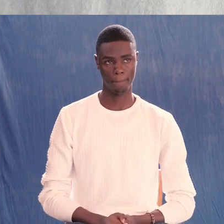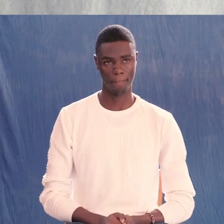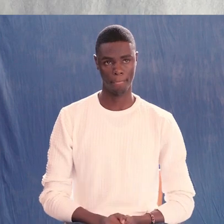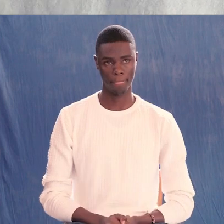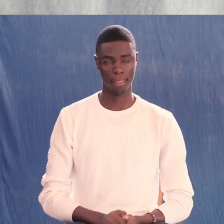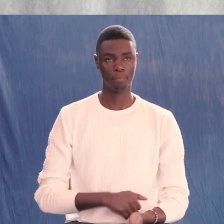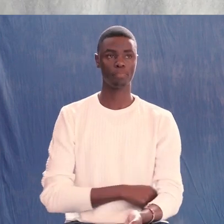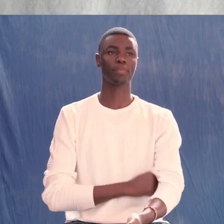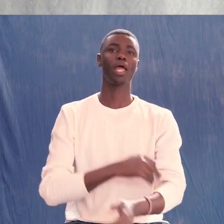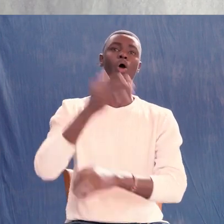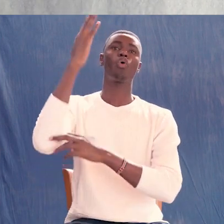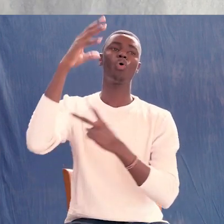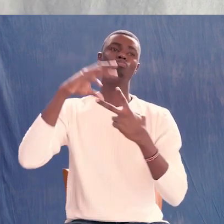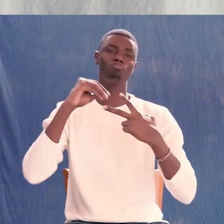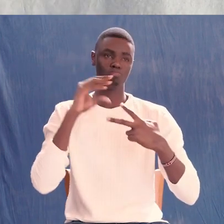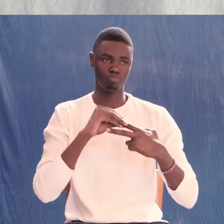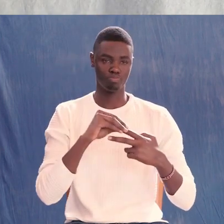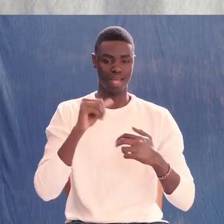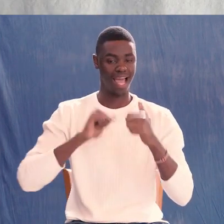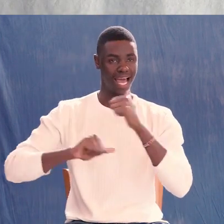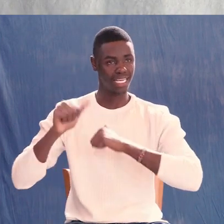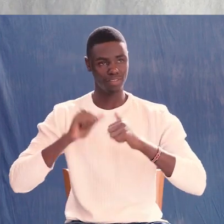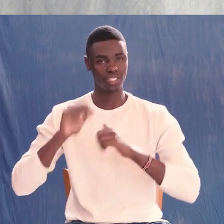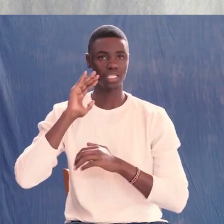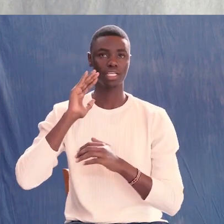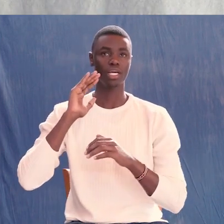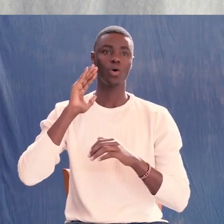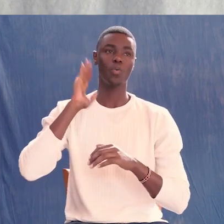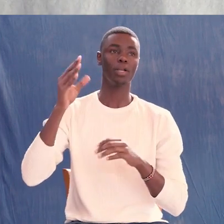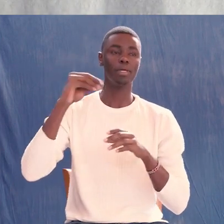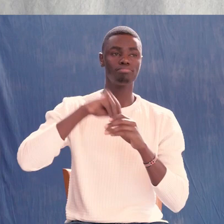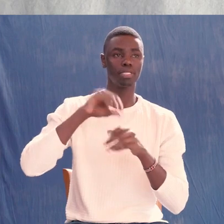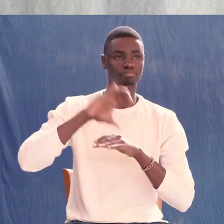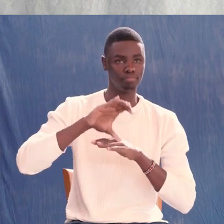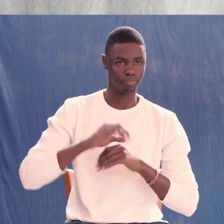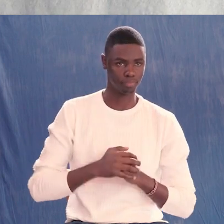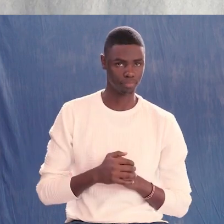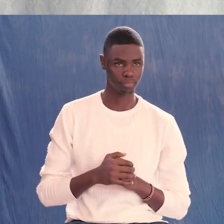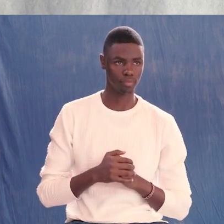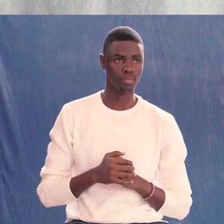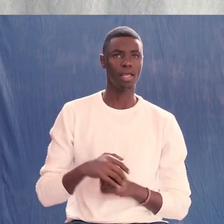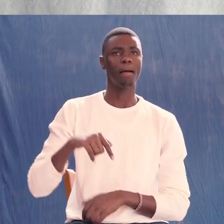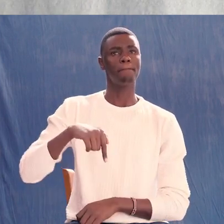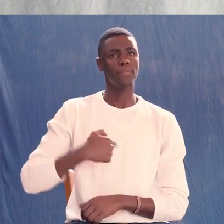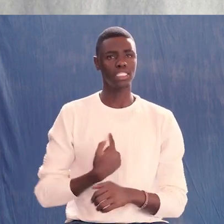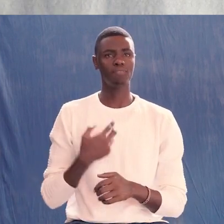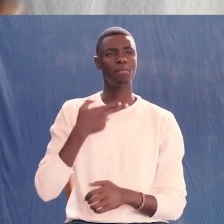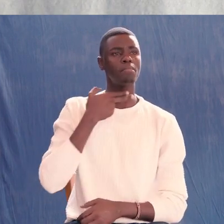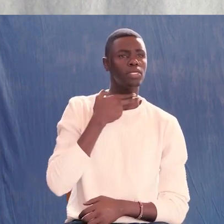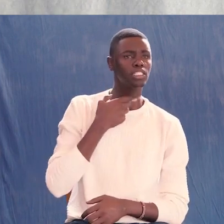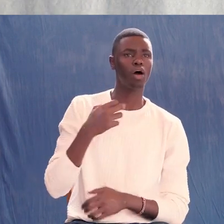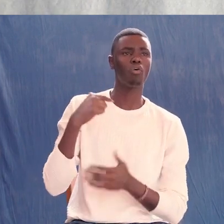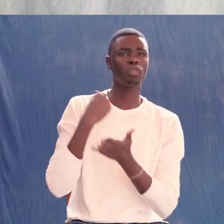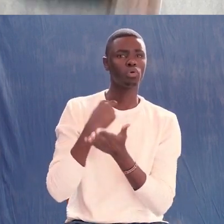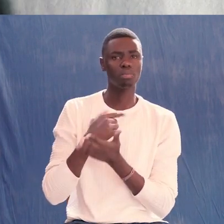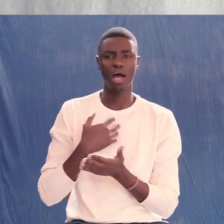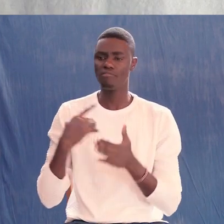God has chosen that his activities will be through the church. You might think, hey, I'm a minister of the gospel, I've